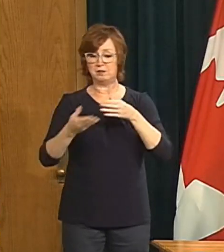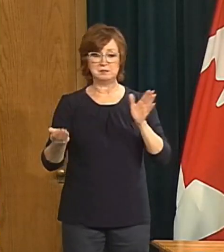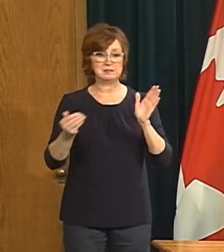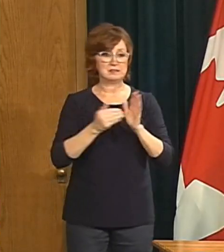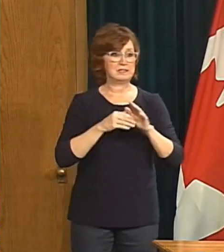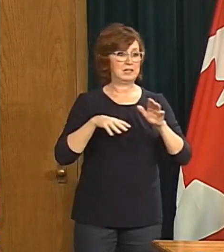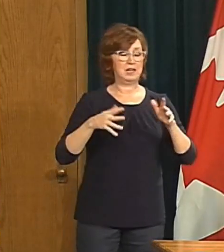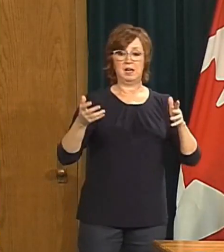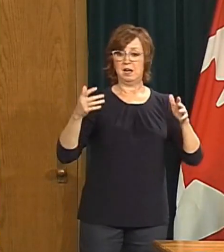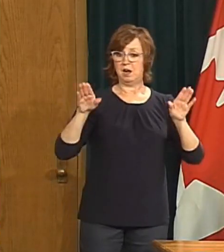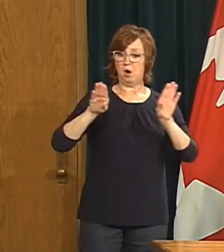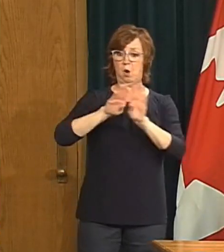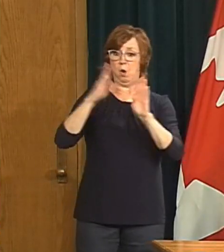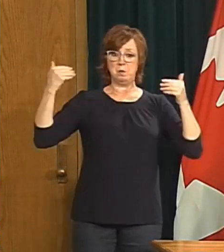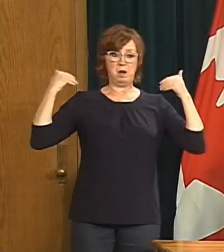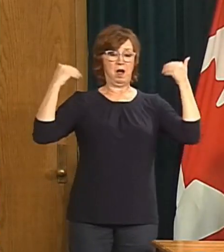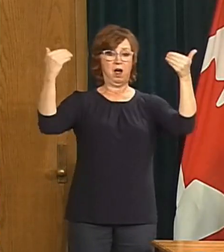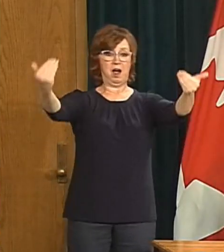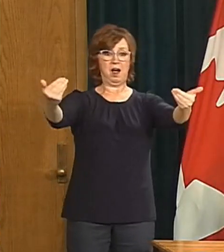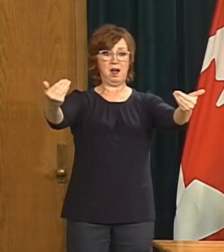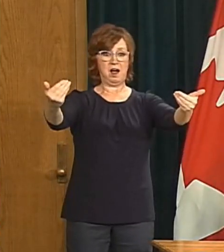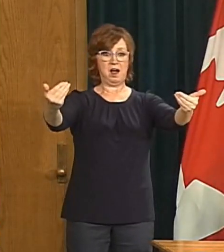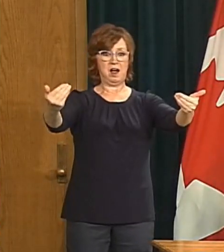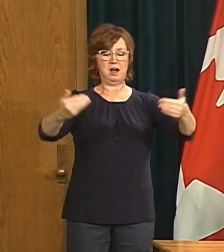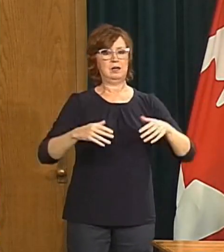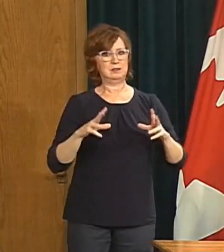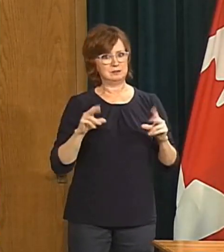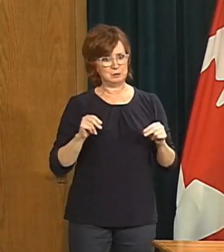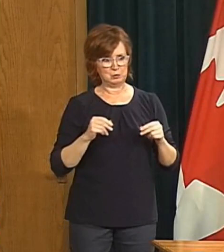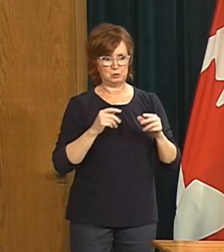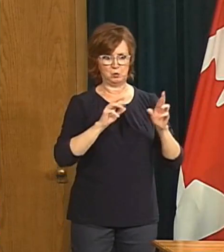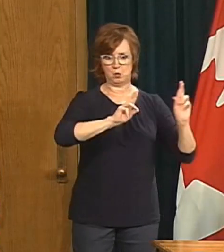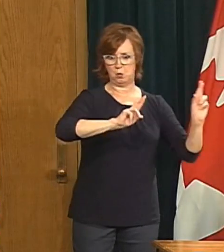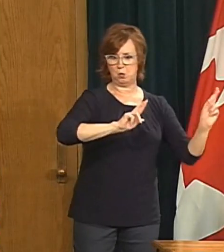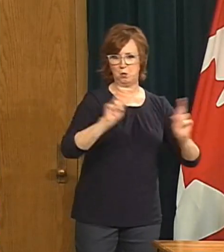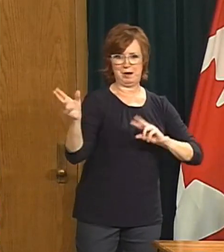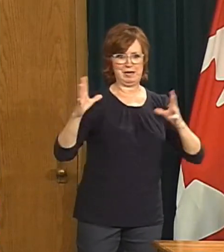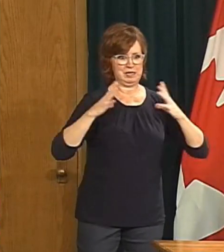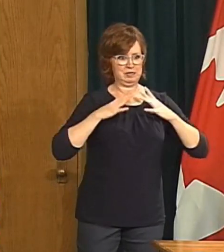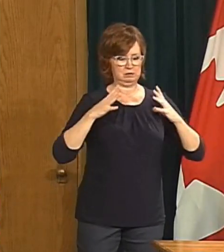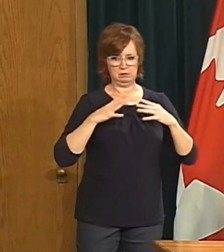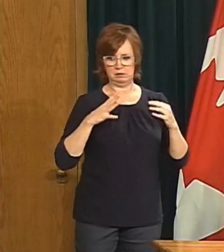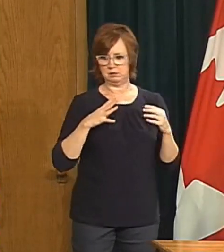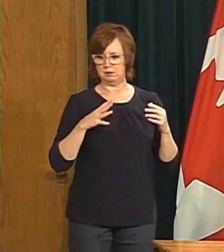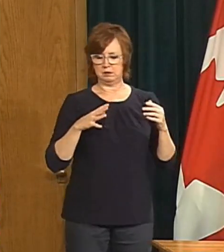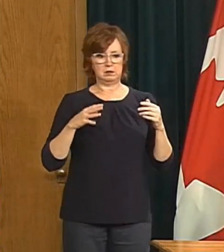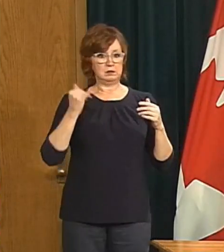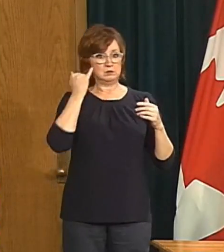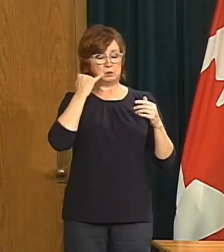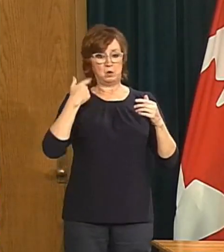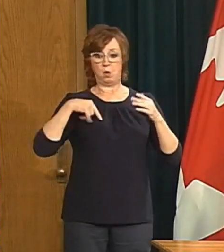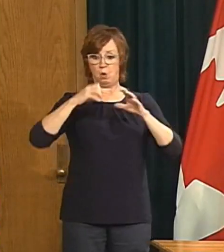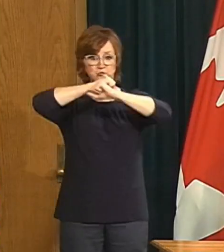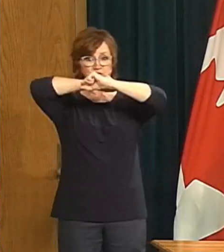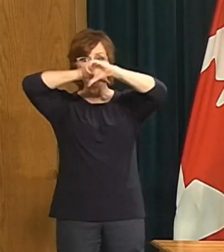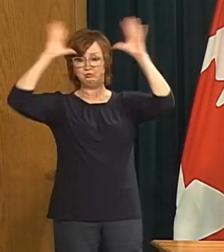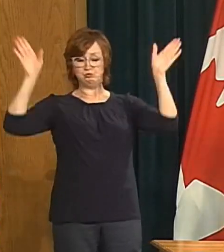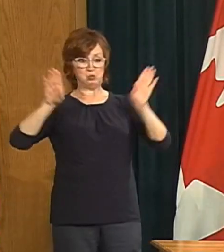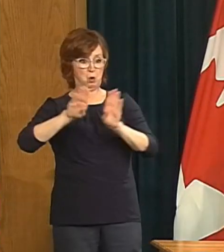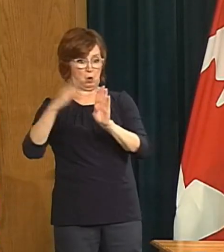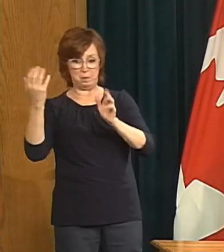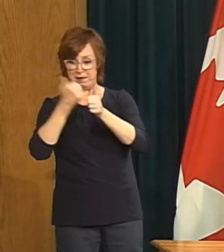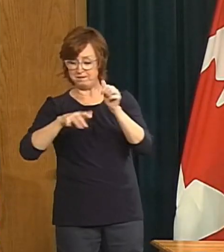that we can move in and isolate any flare-ups that occur and ensure that we contain it to a local facility, a local community, a